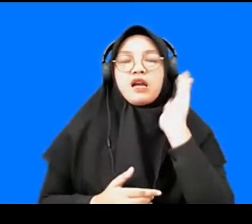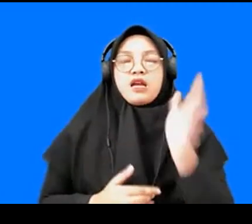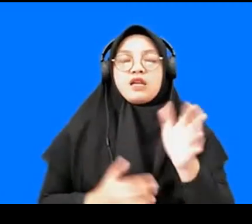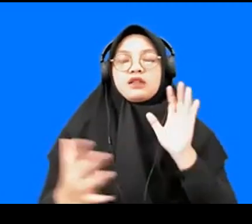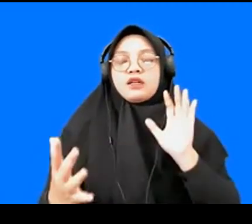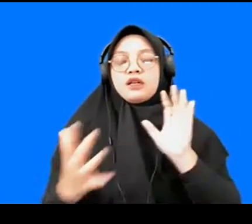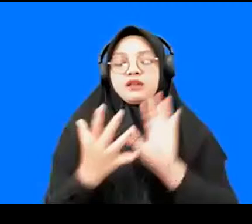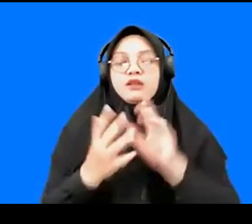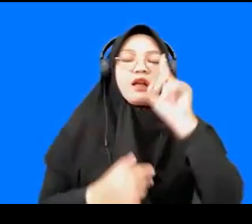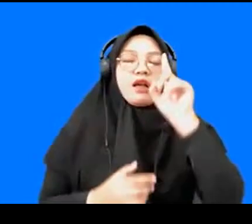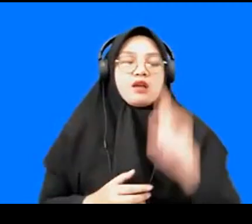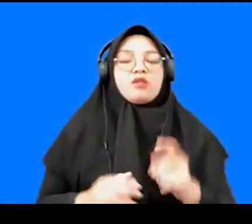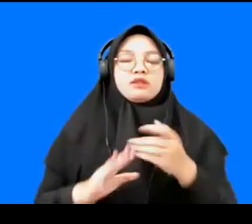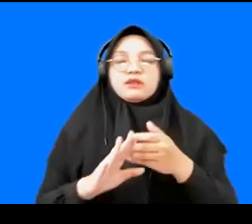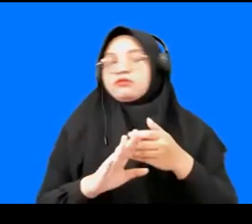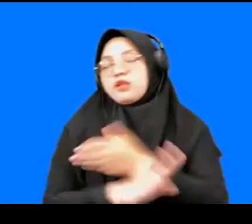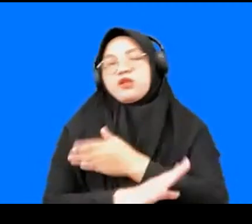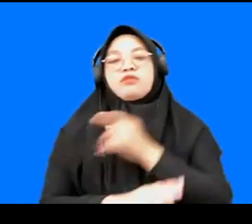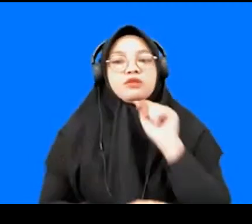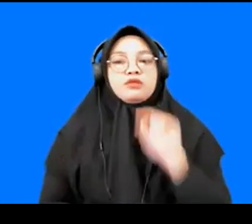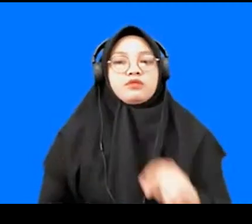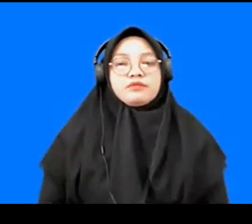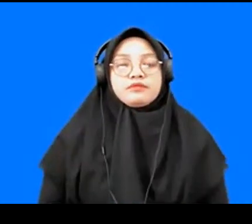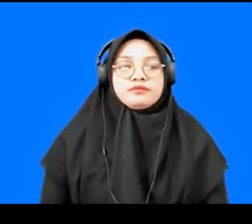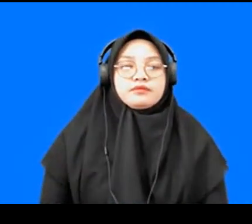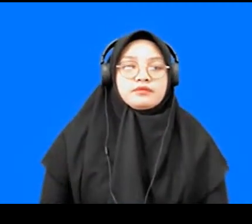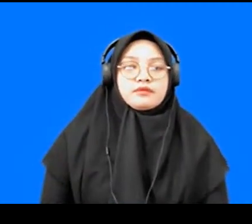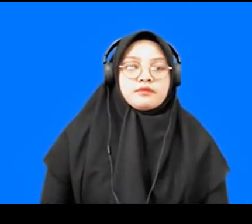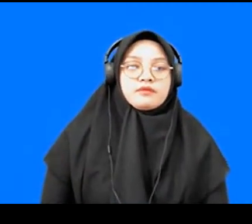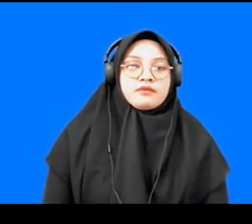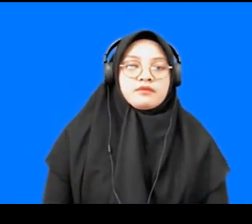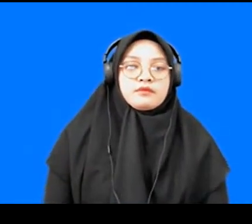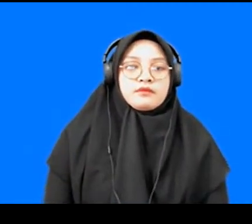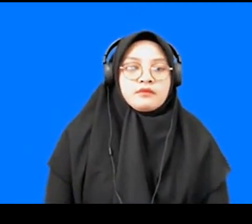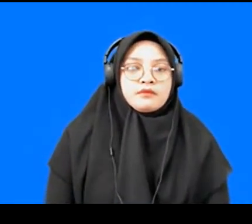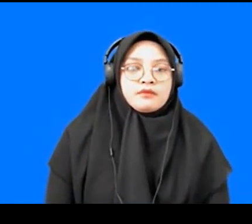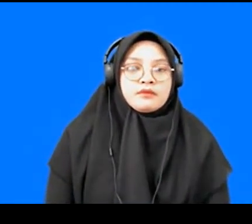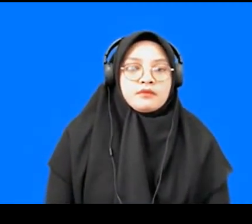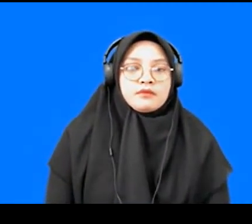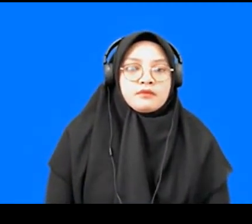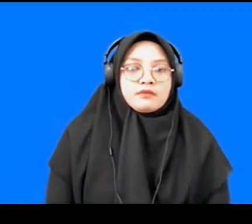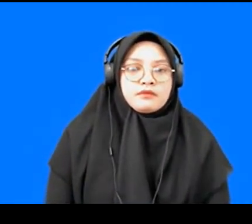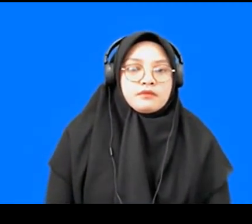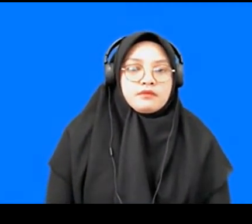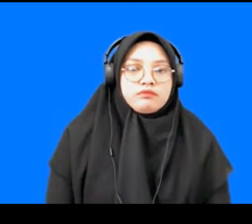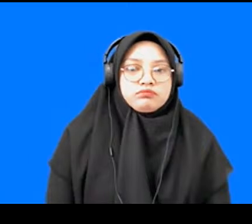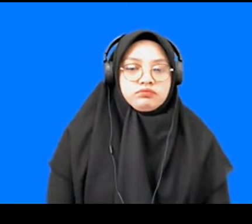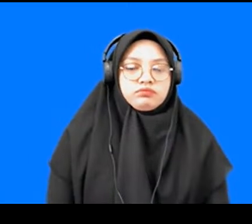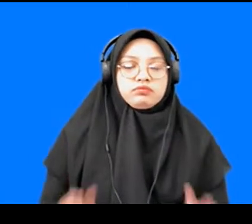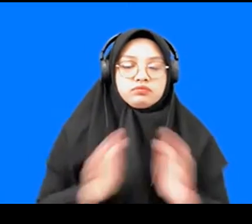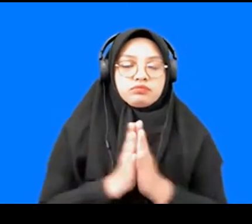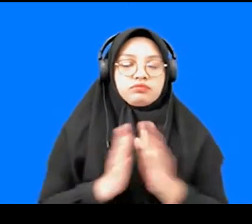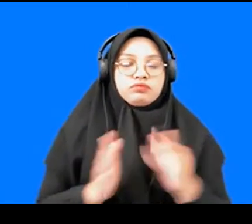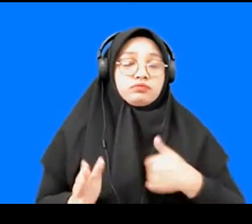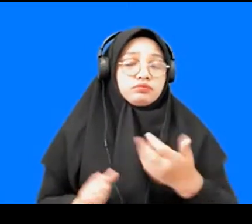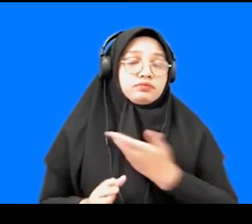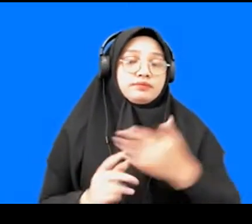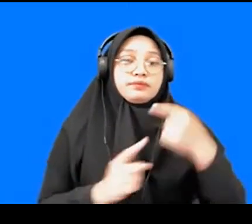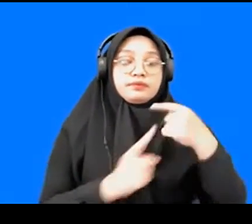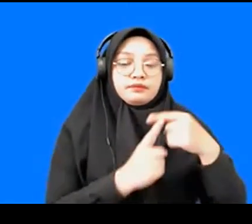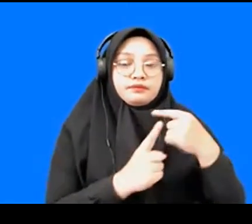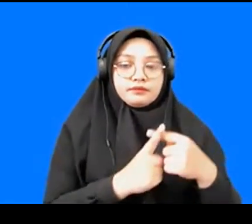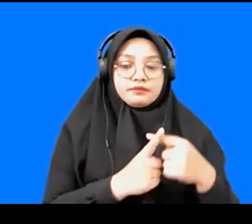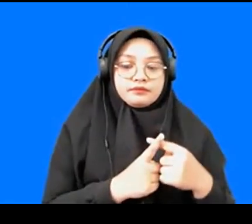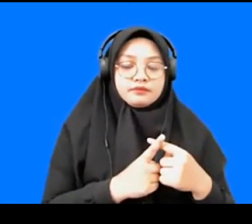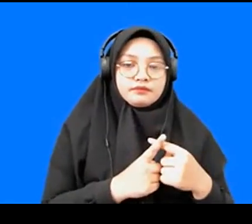not, allow our economy to collapse too. Thank you. I would like to just add on to the IFI point I wanted to.